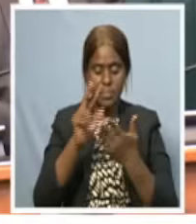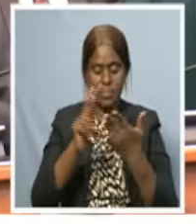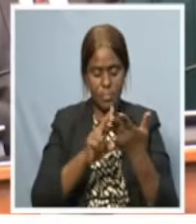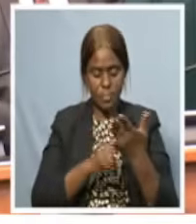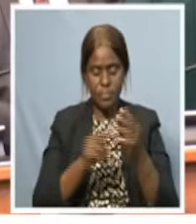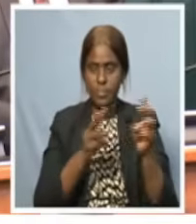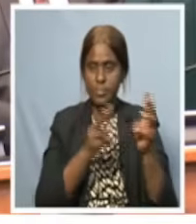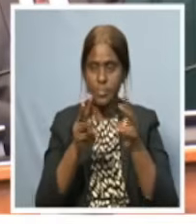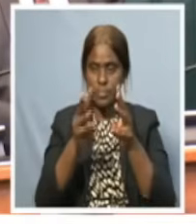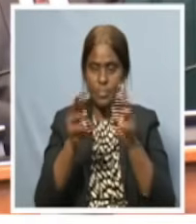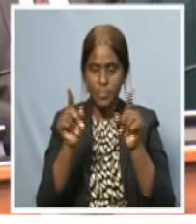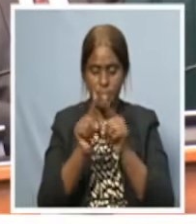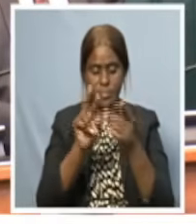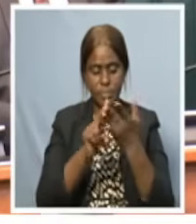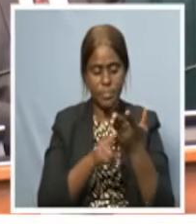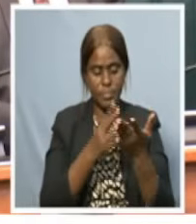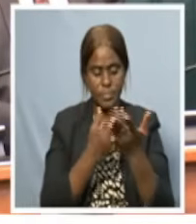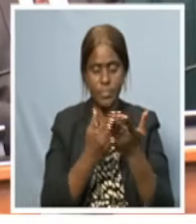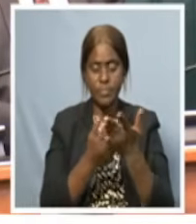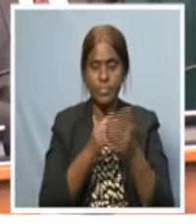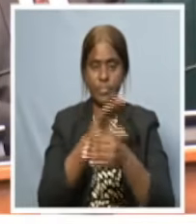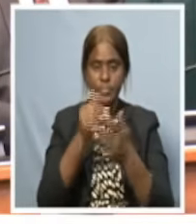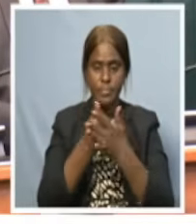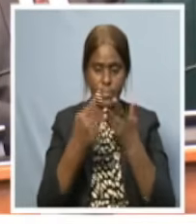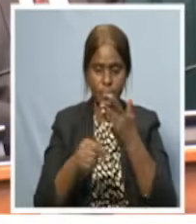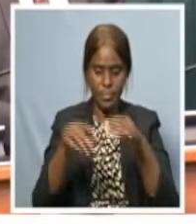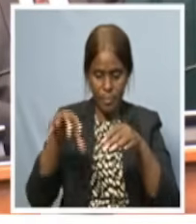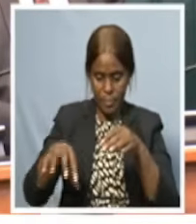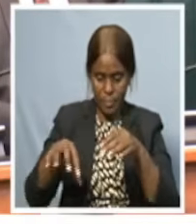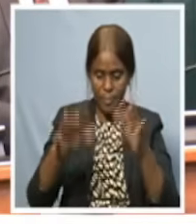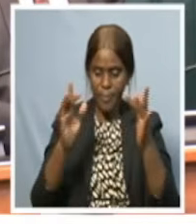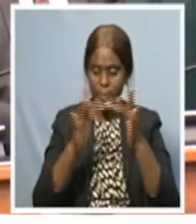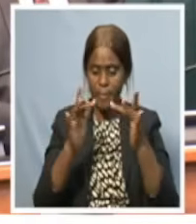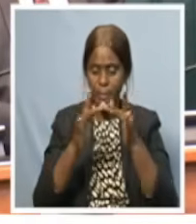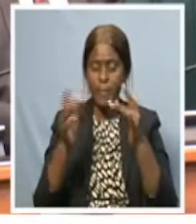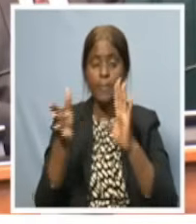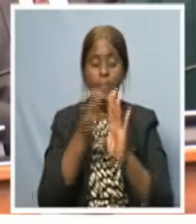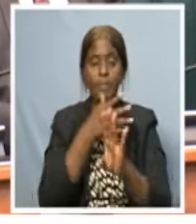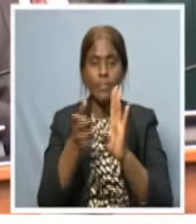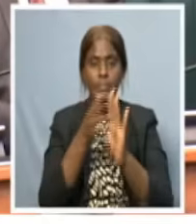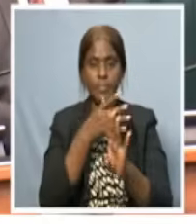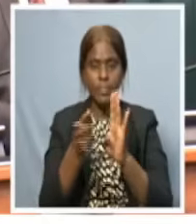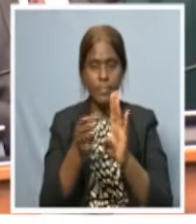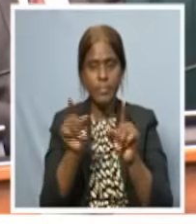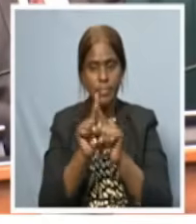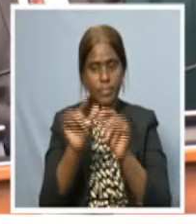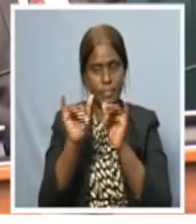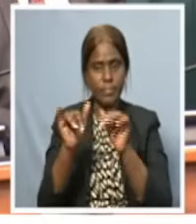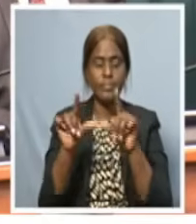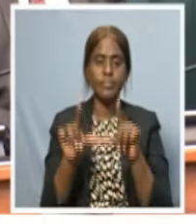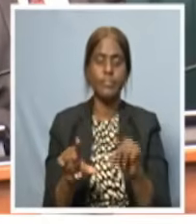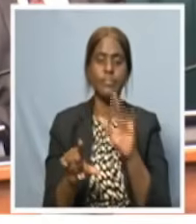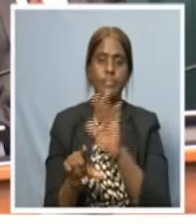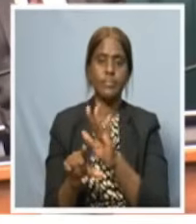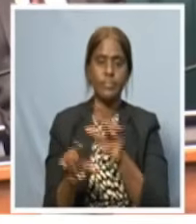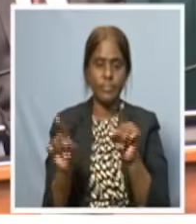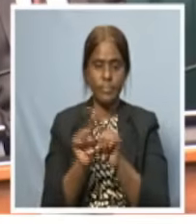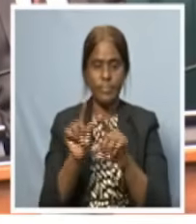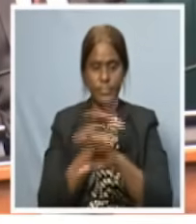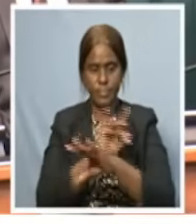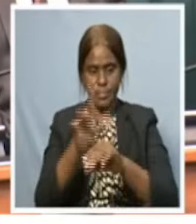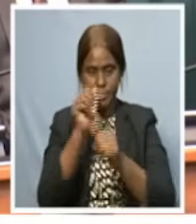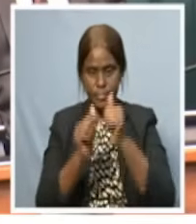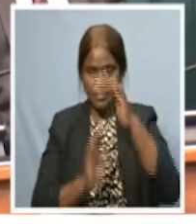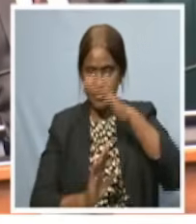reporting channels, the reporting of child online abuse remains low, largely due